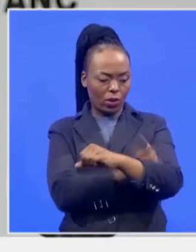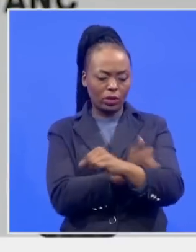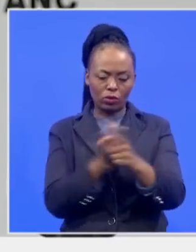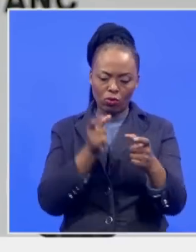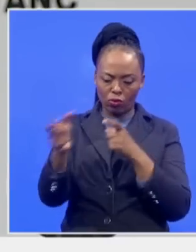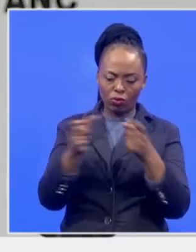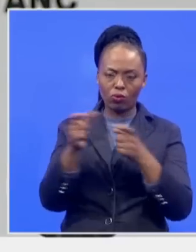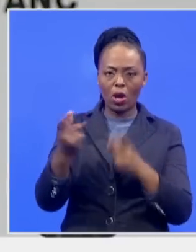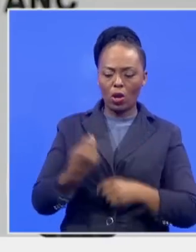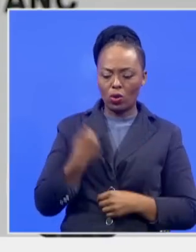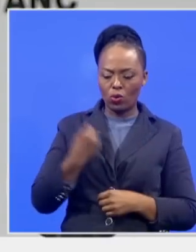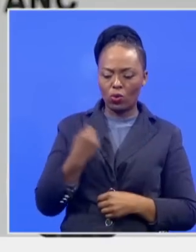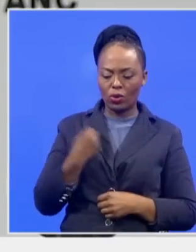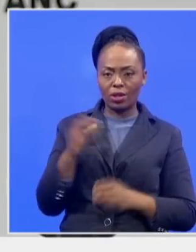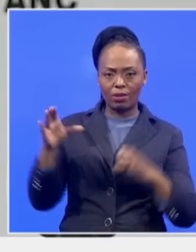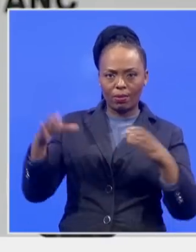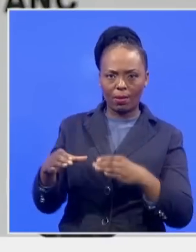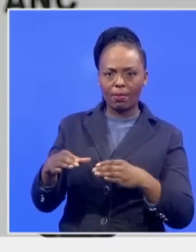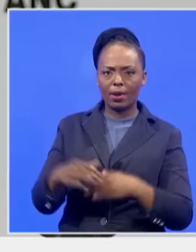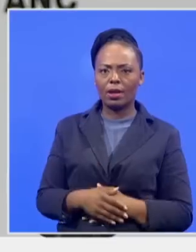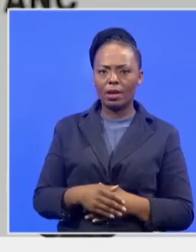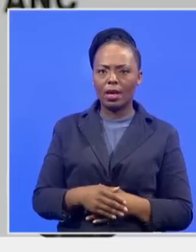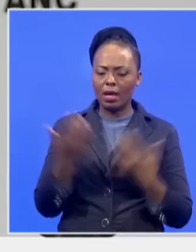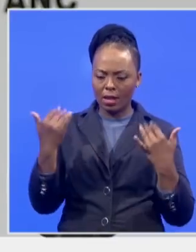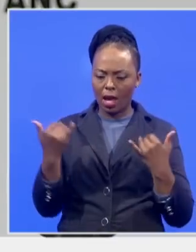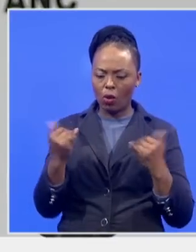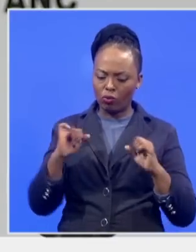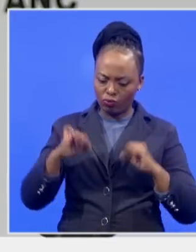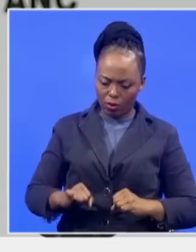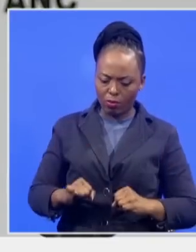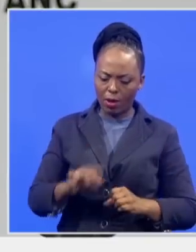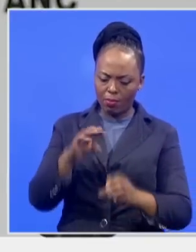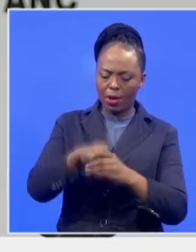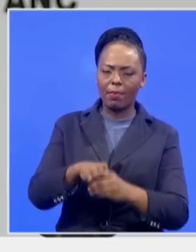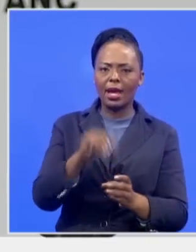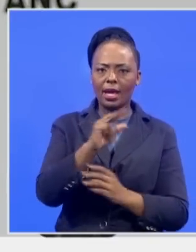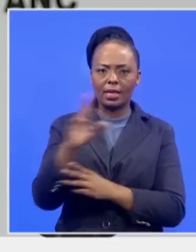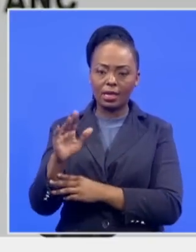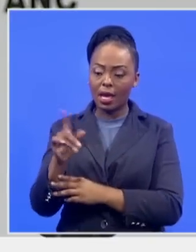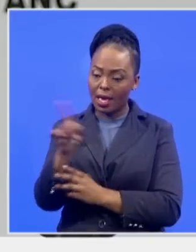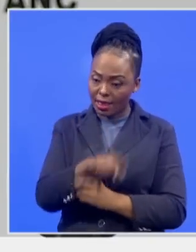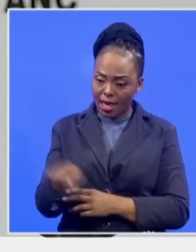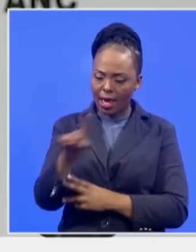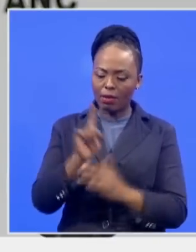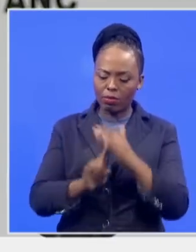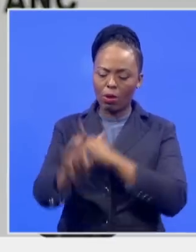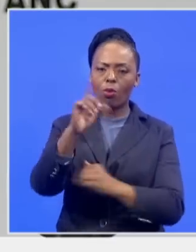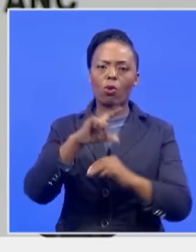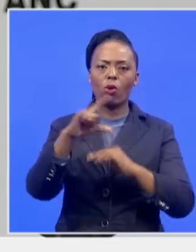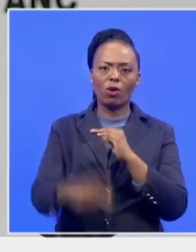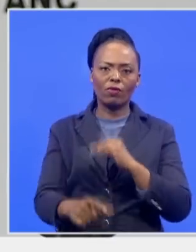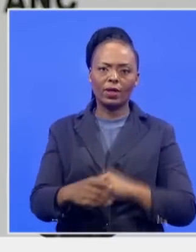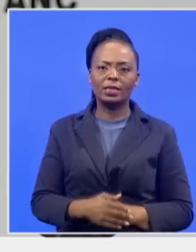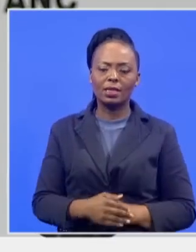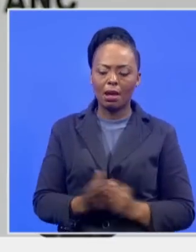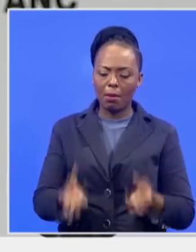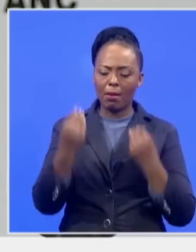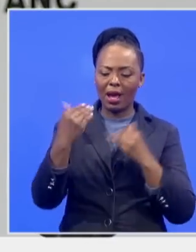League, they've surrendered to the ANC. They must go to the conference and get that